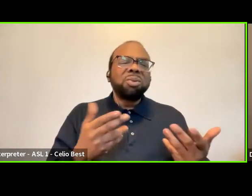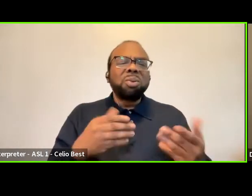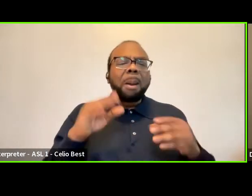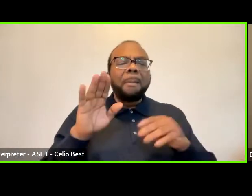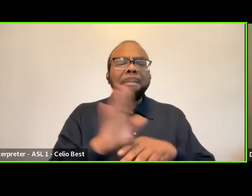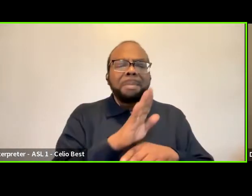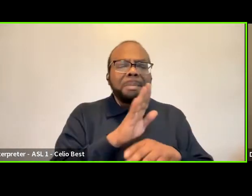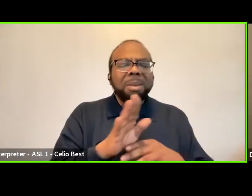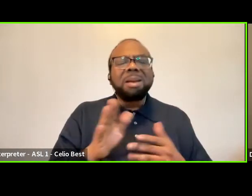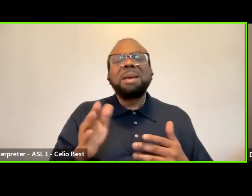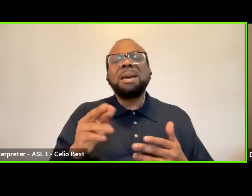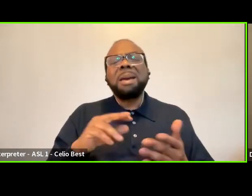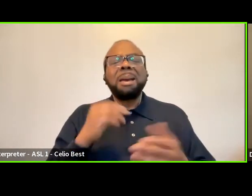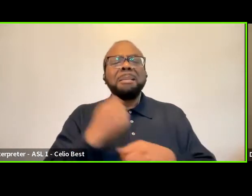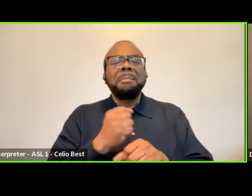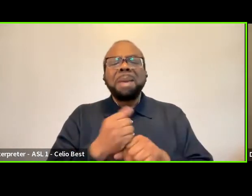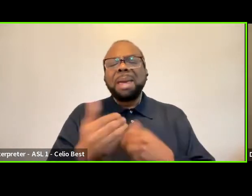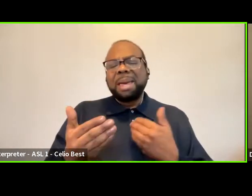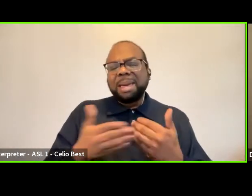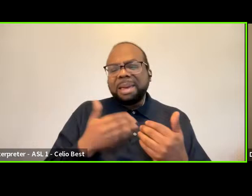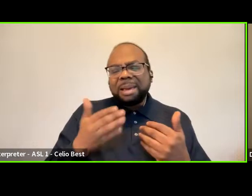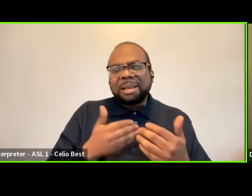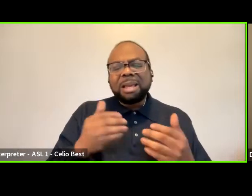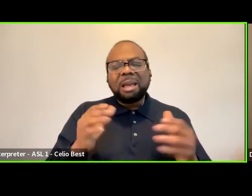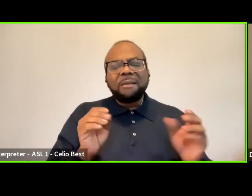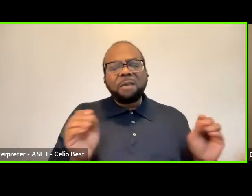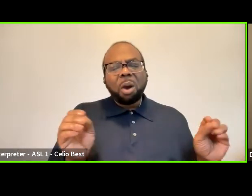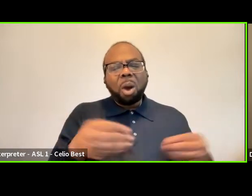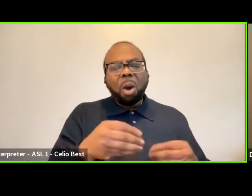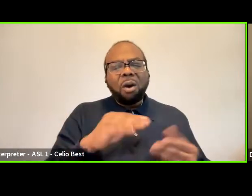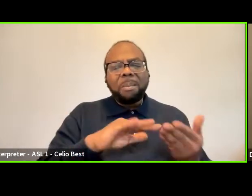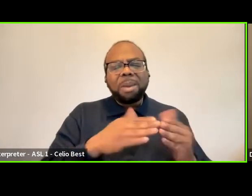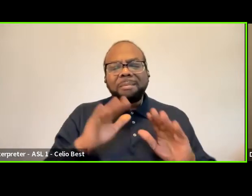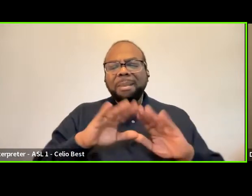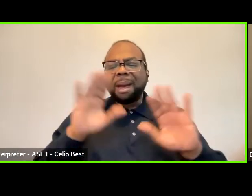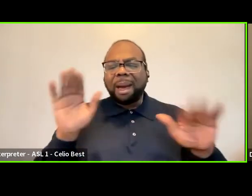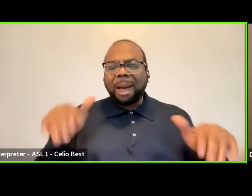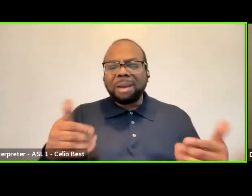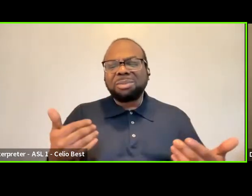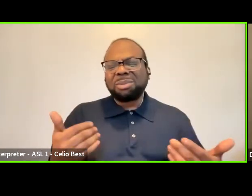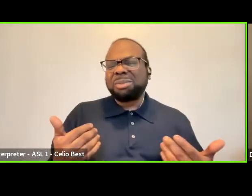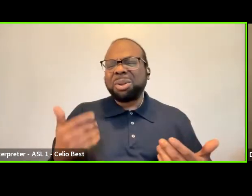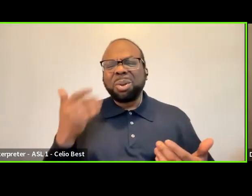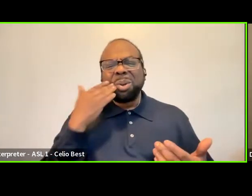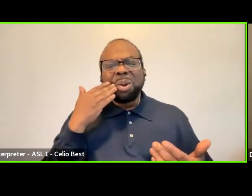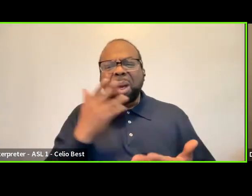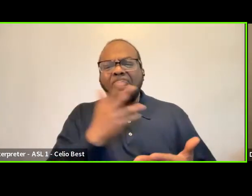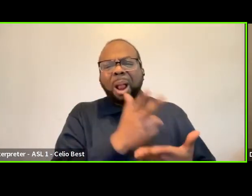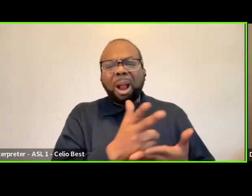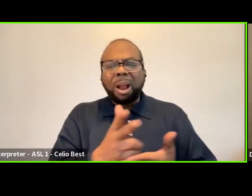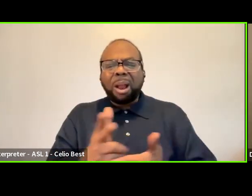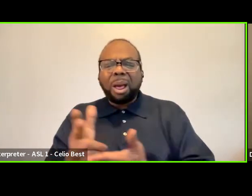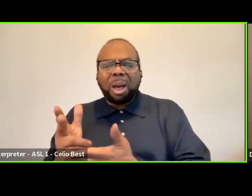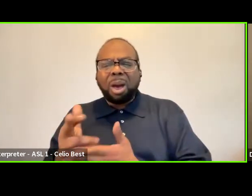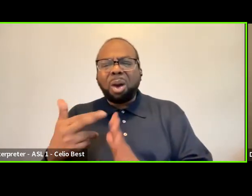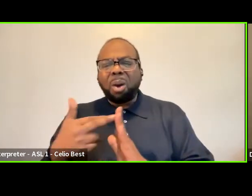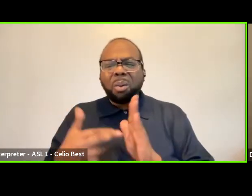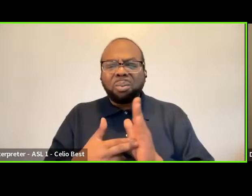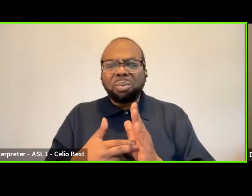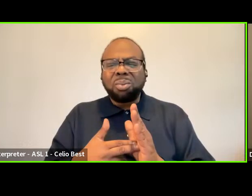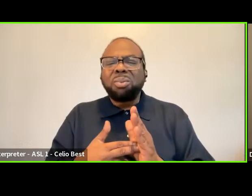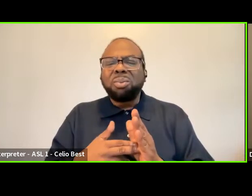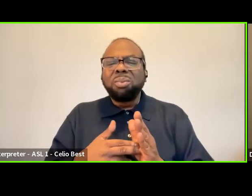offices and other non-residential buildings to become housing, lifting costly parking mandates, and